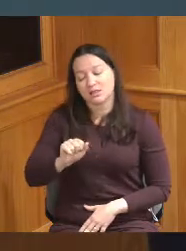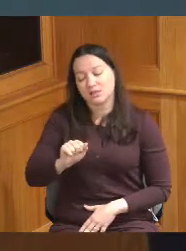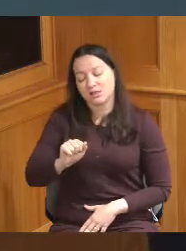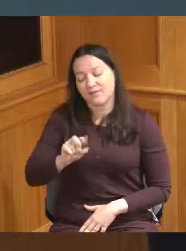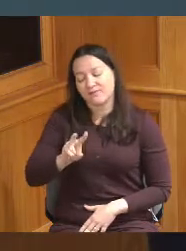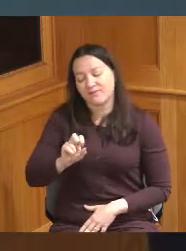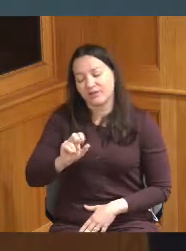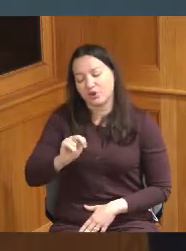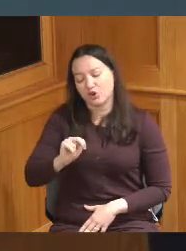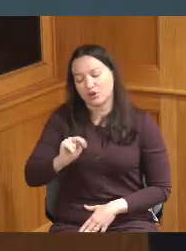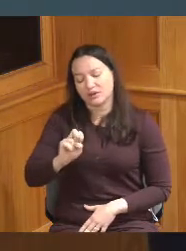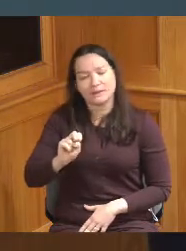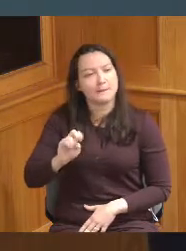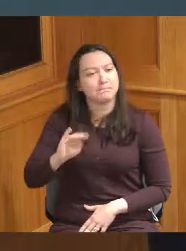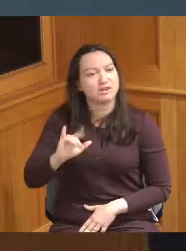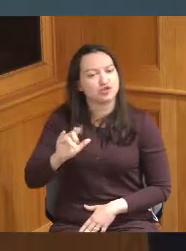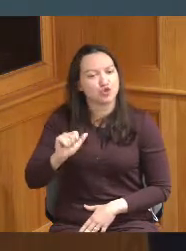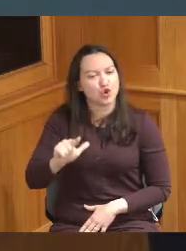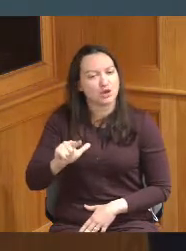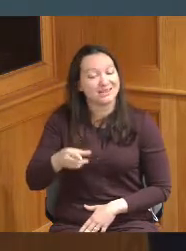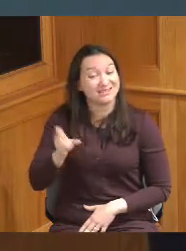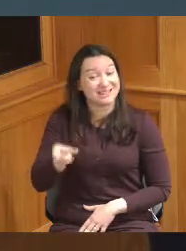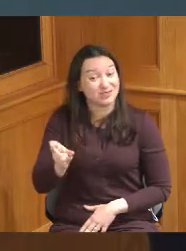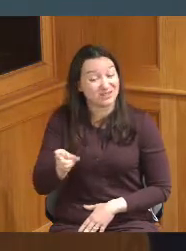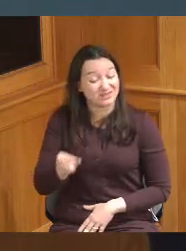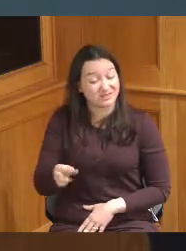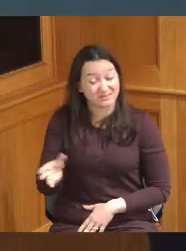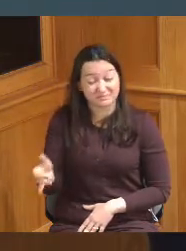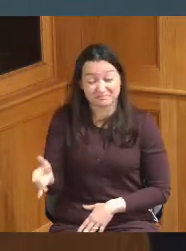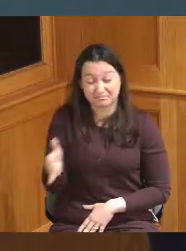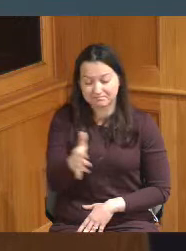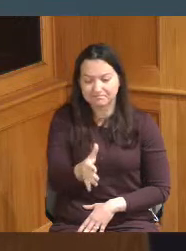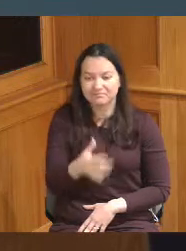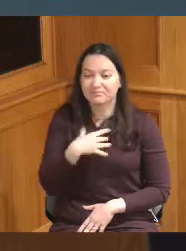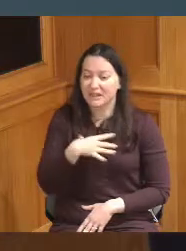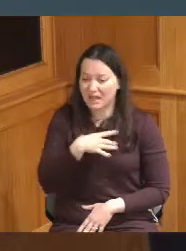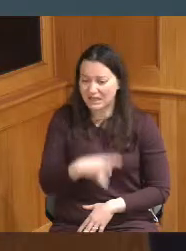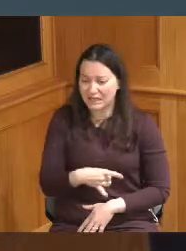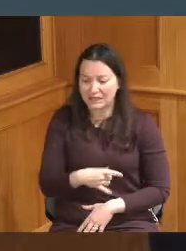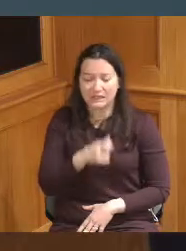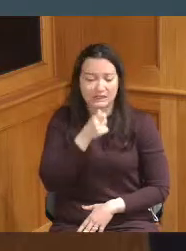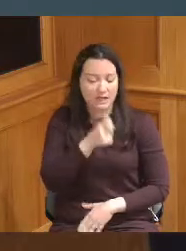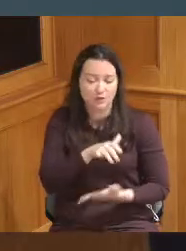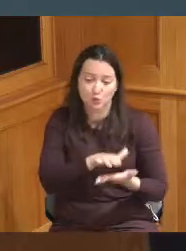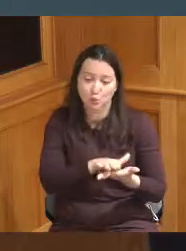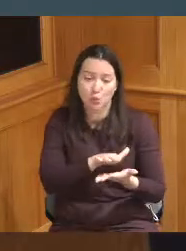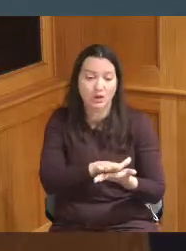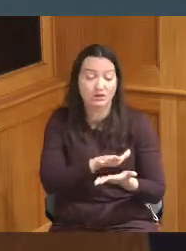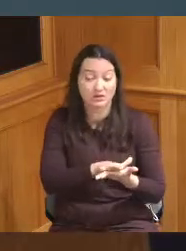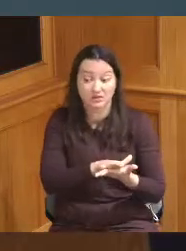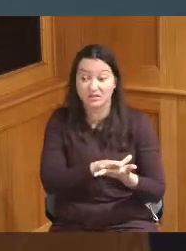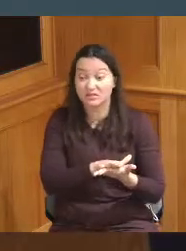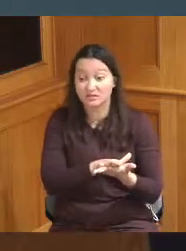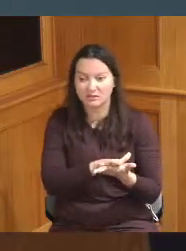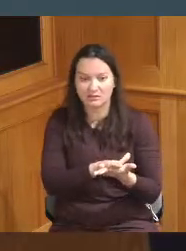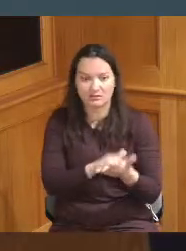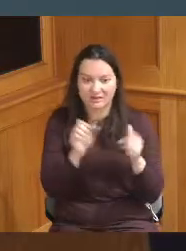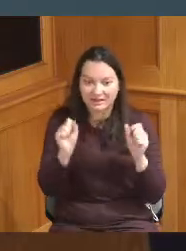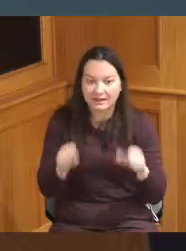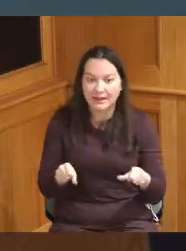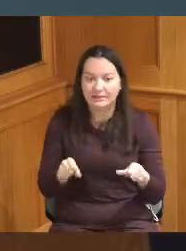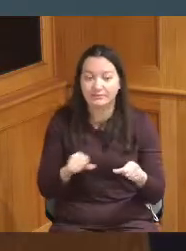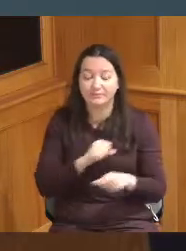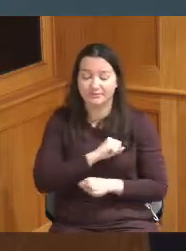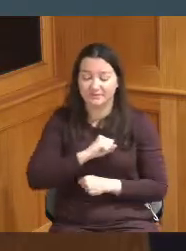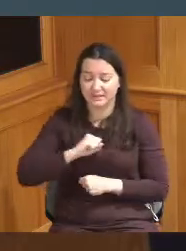history behind it. The thing I liked also, after it was not a school, I do like the fact that they were able to get